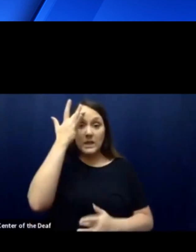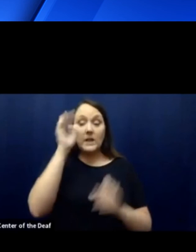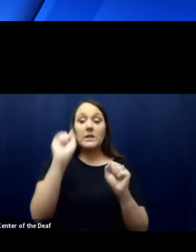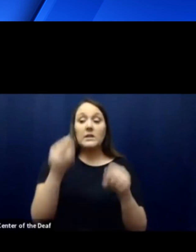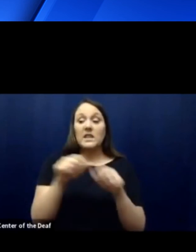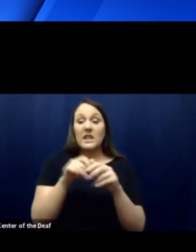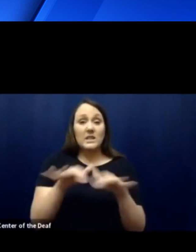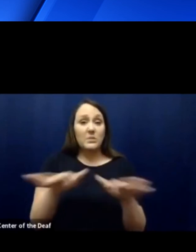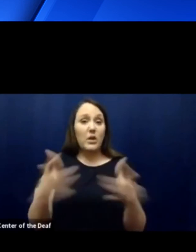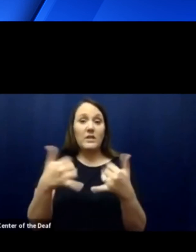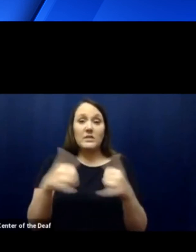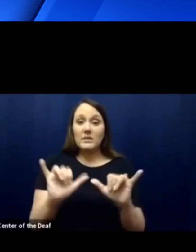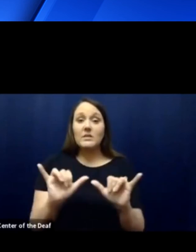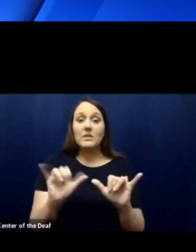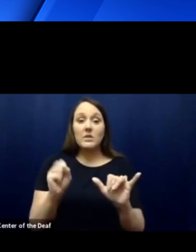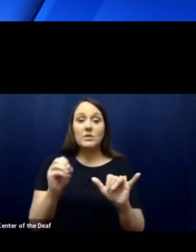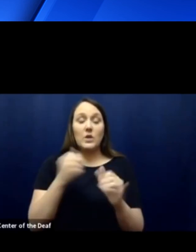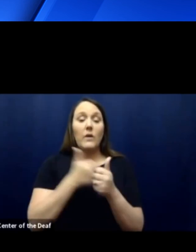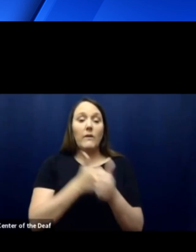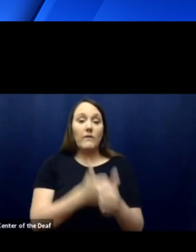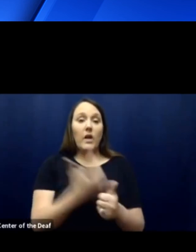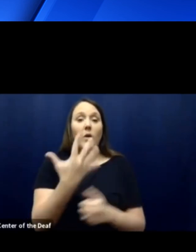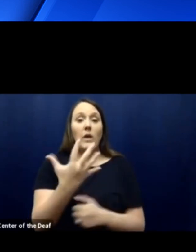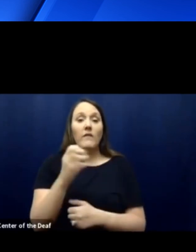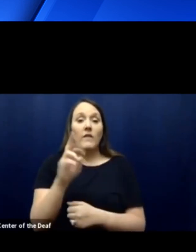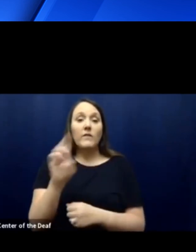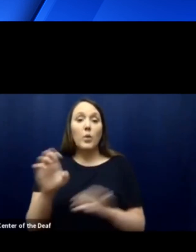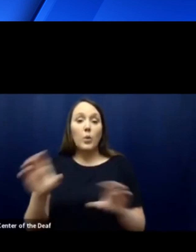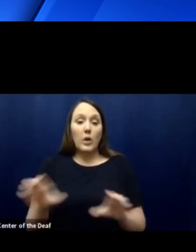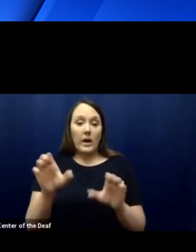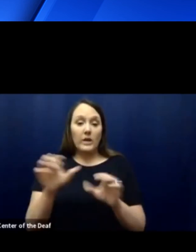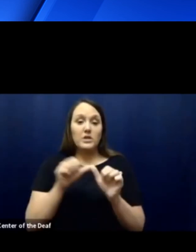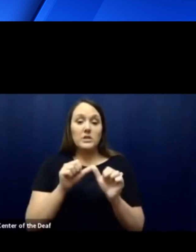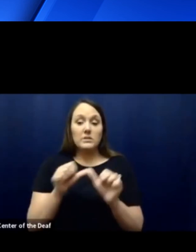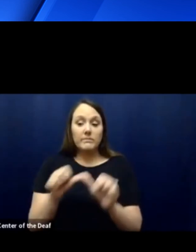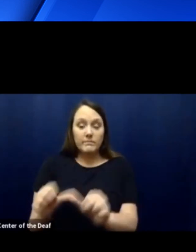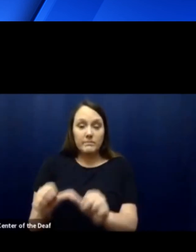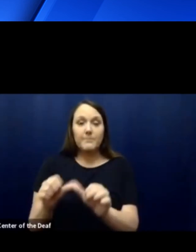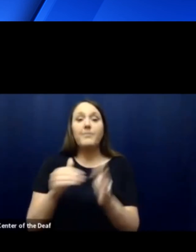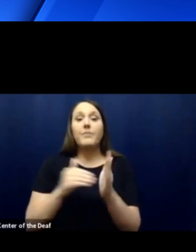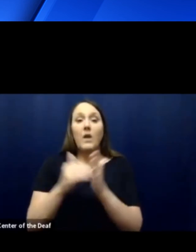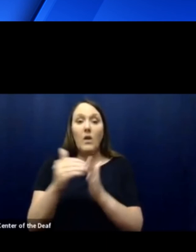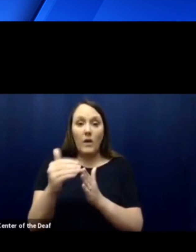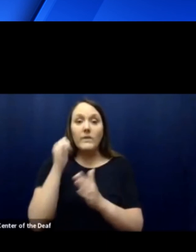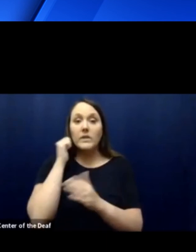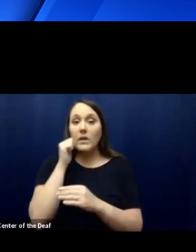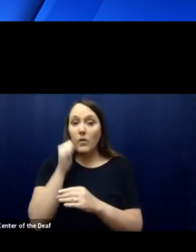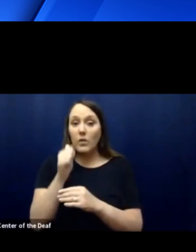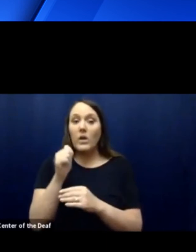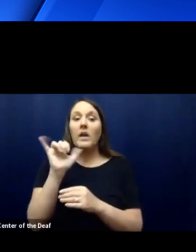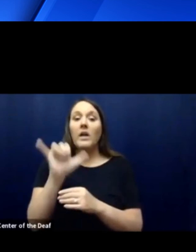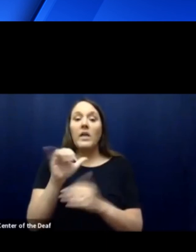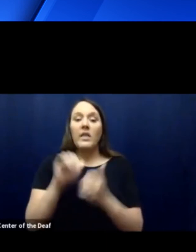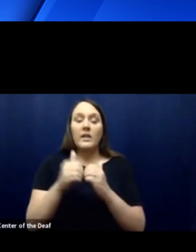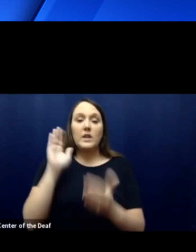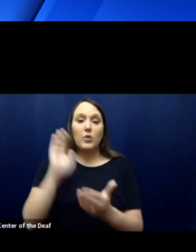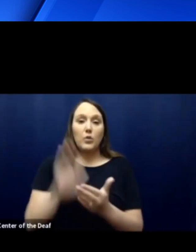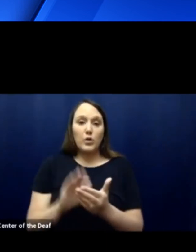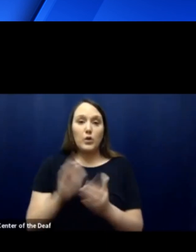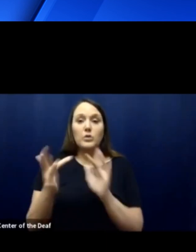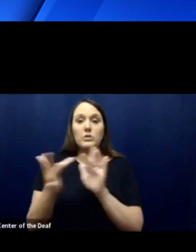that time. So observing the 5 core actions consistently and regularly is a way to reduce the number of contacts each case